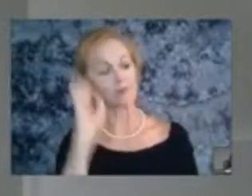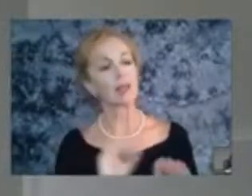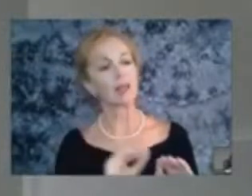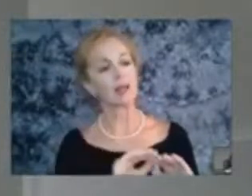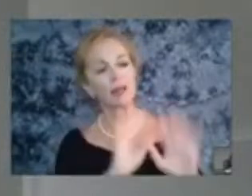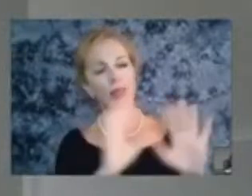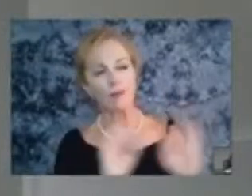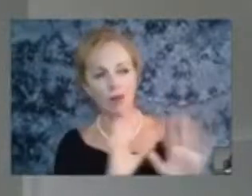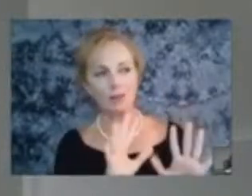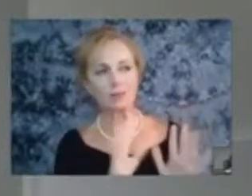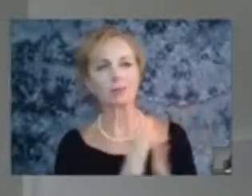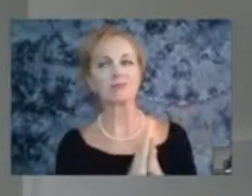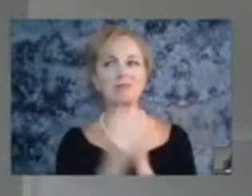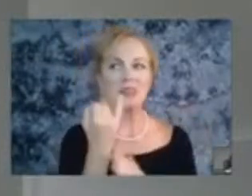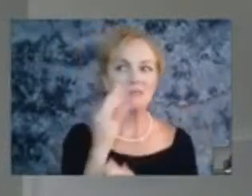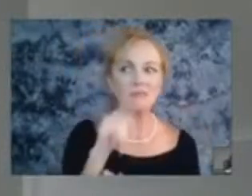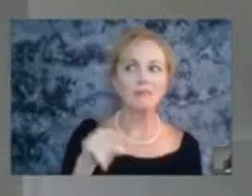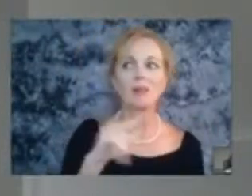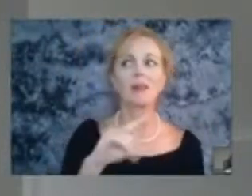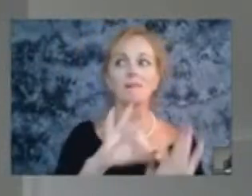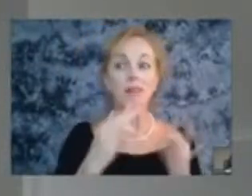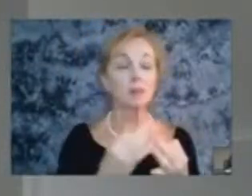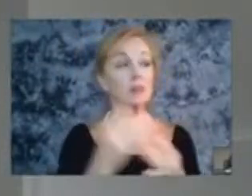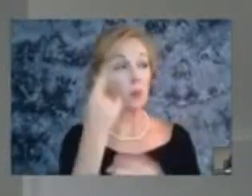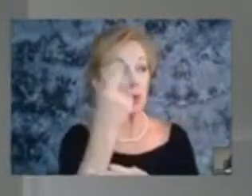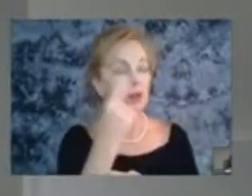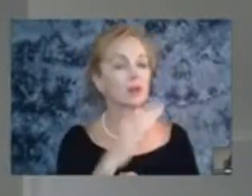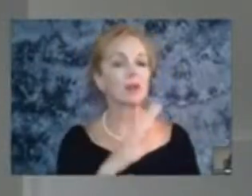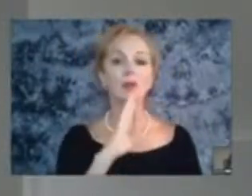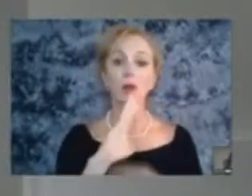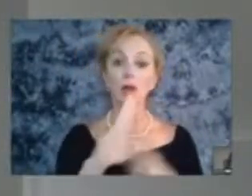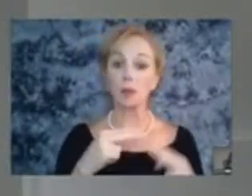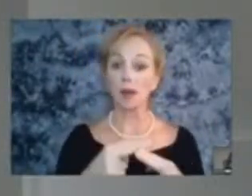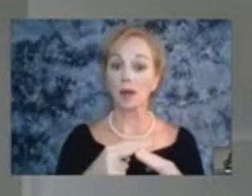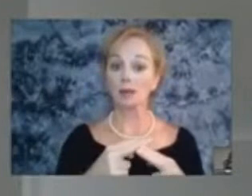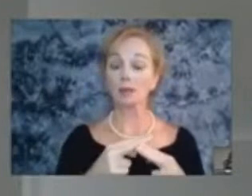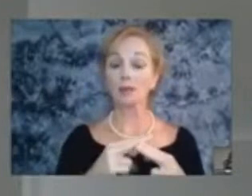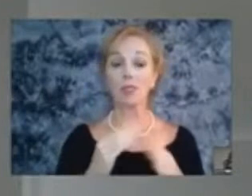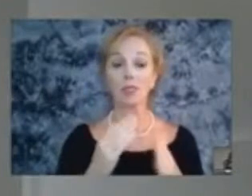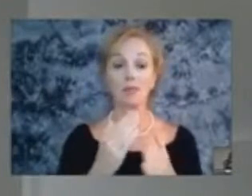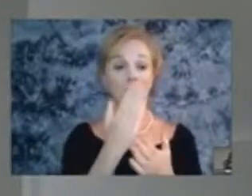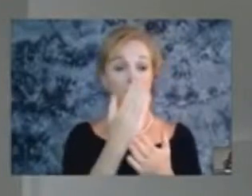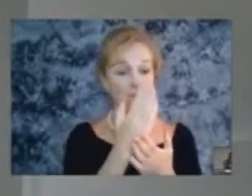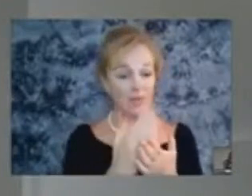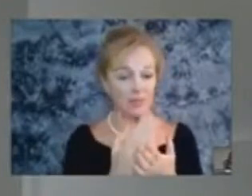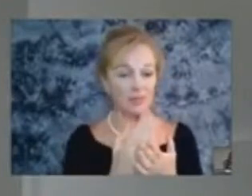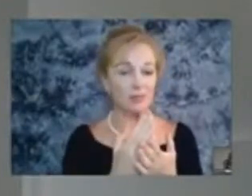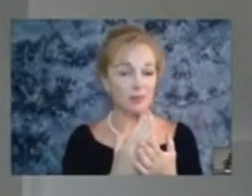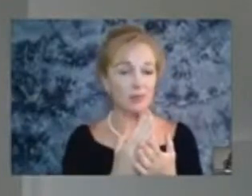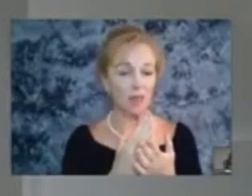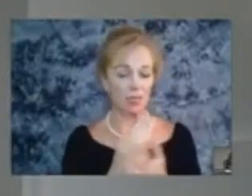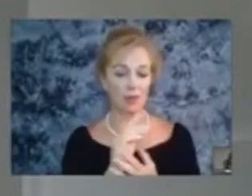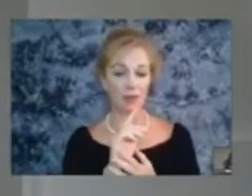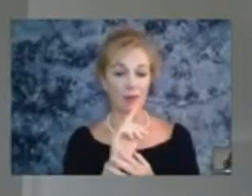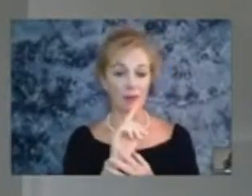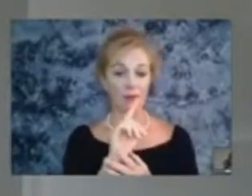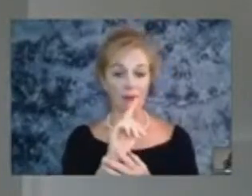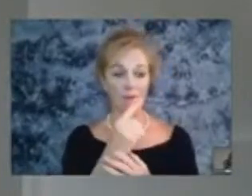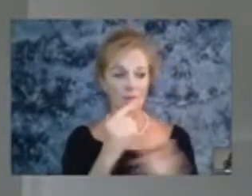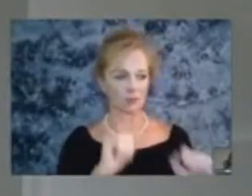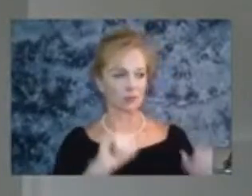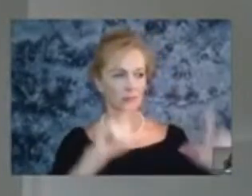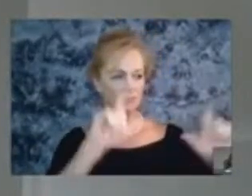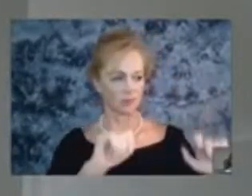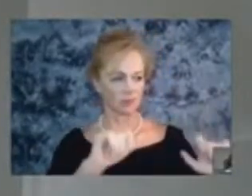home that are wondering, when we're talking about those phases on the first slide from earlier